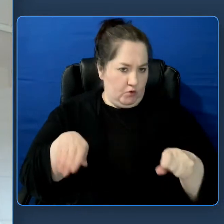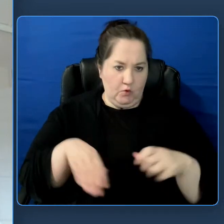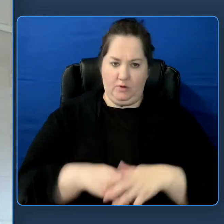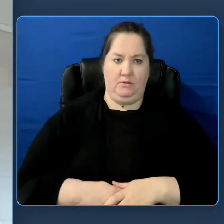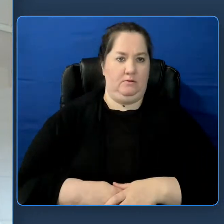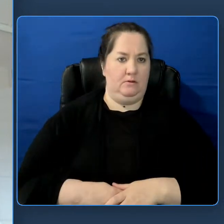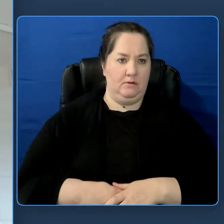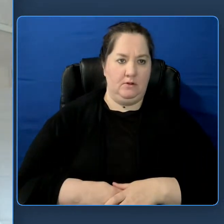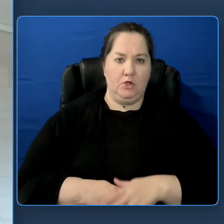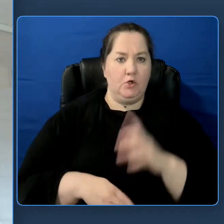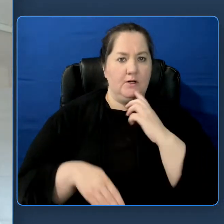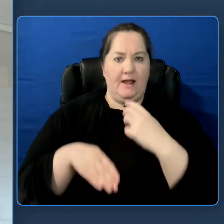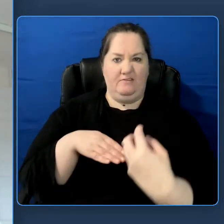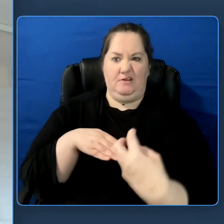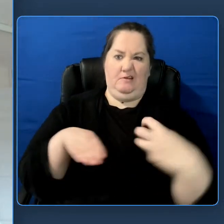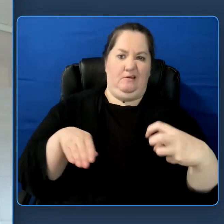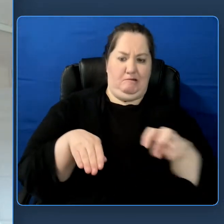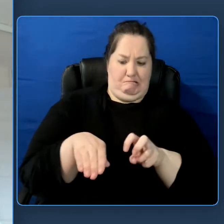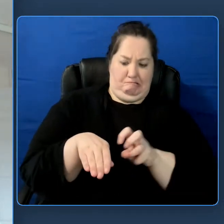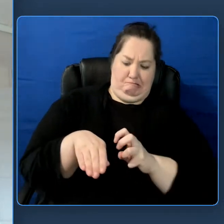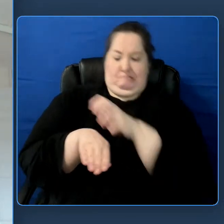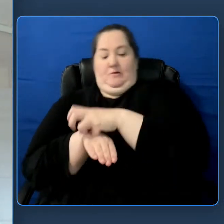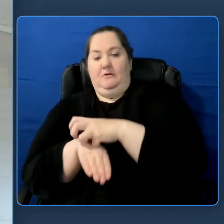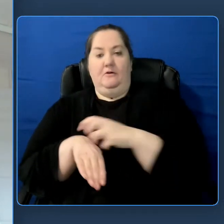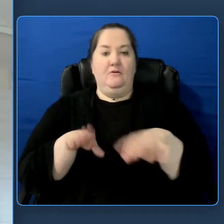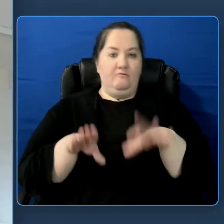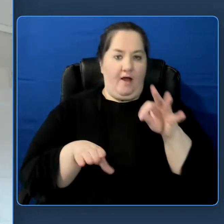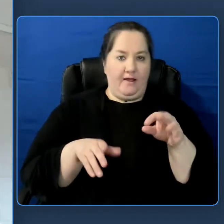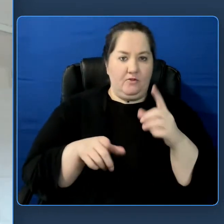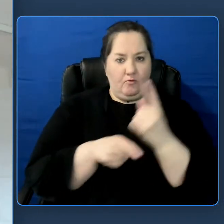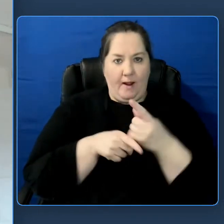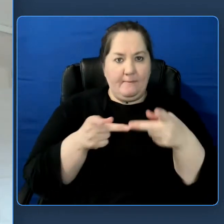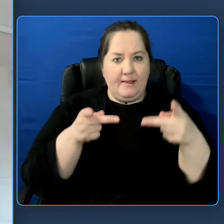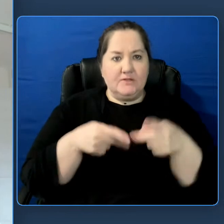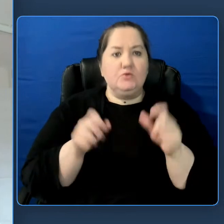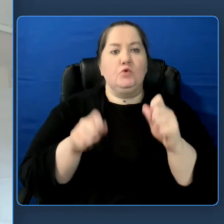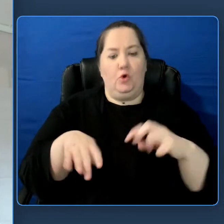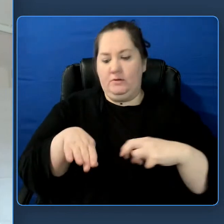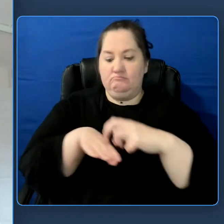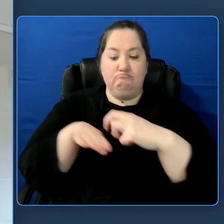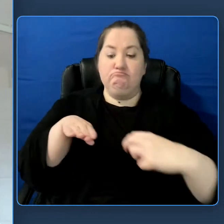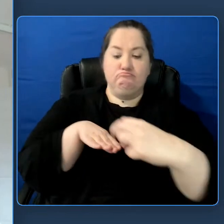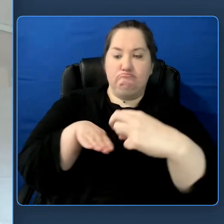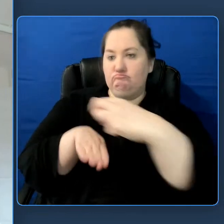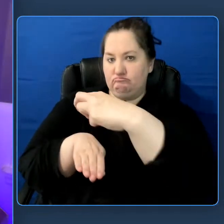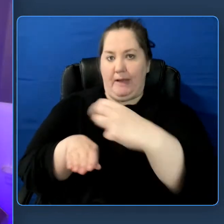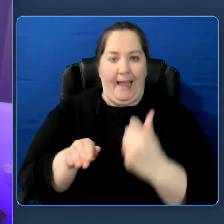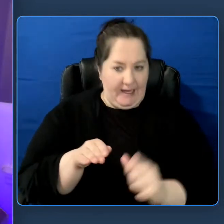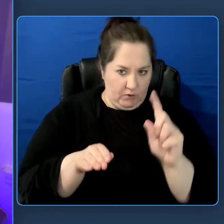having to make sharp maneuvers in your wheelchair. if that makes sense.